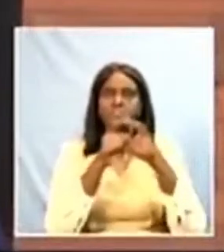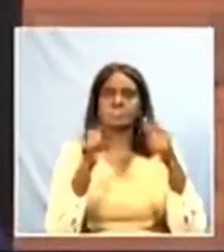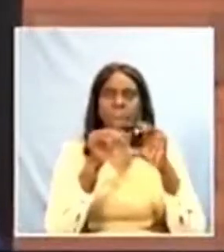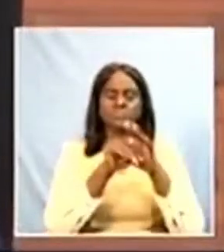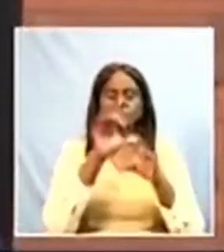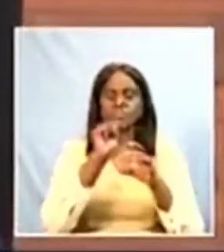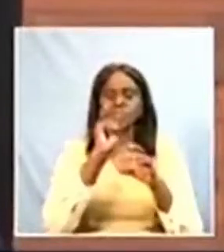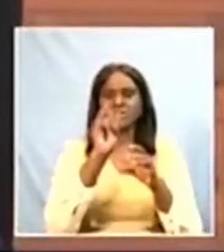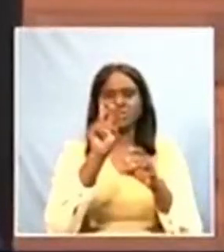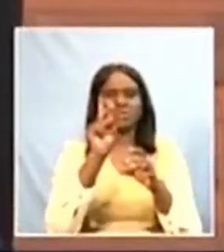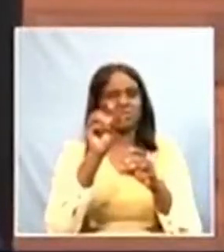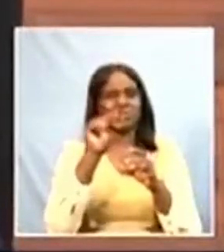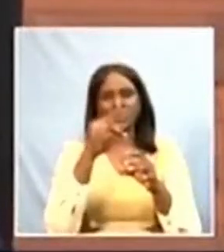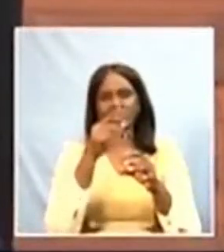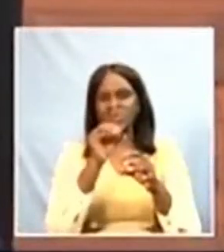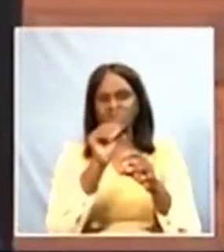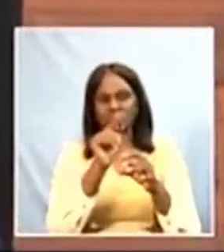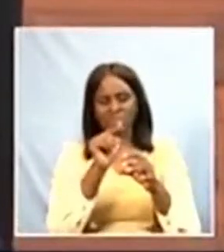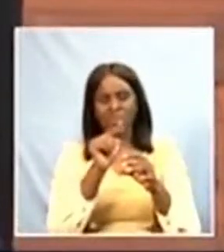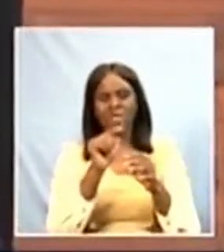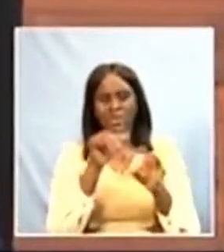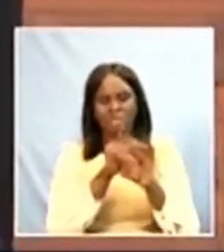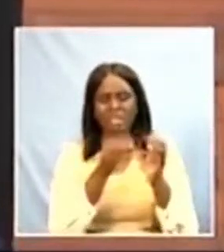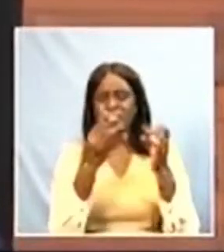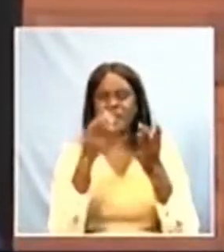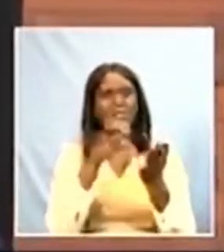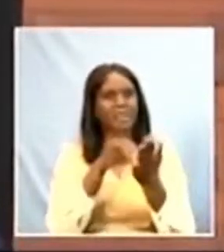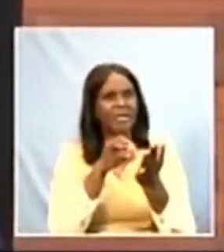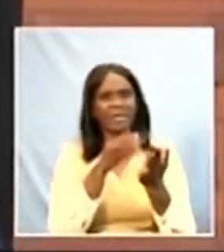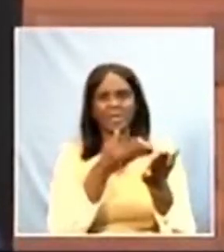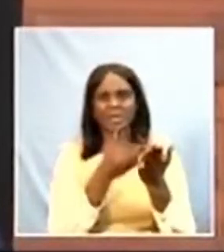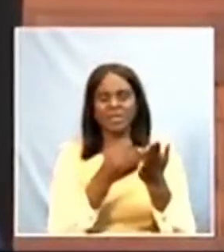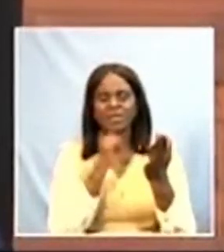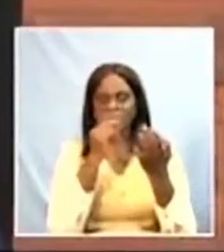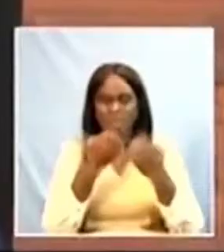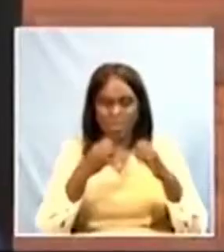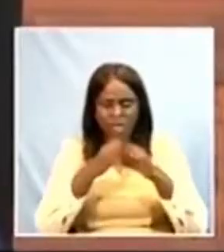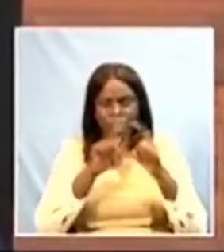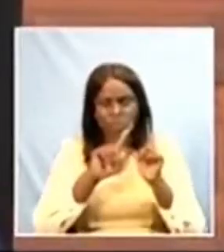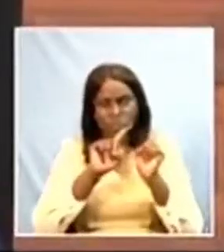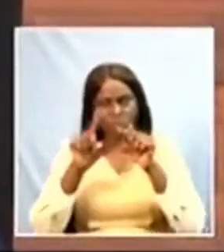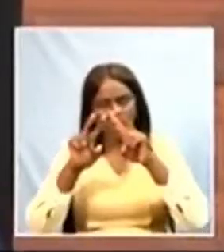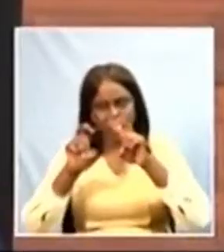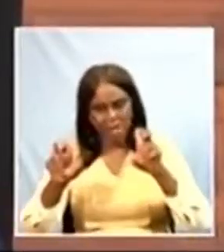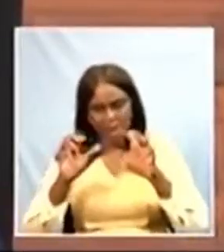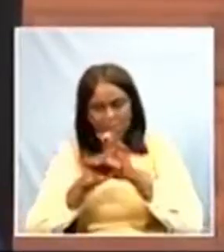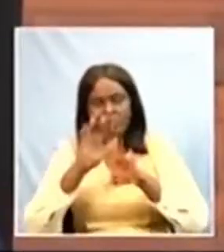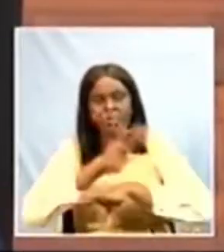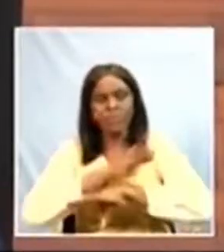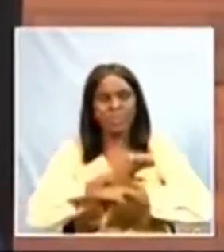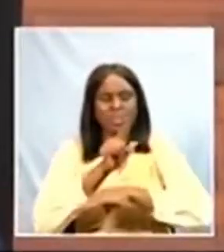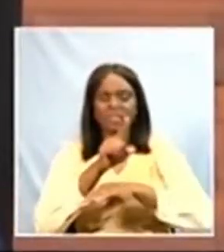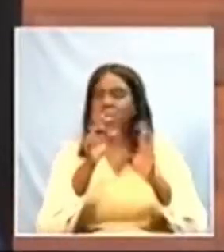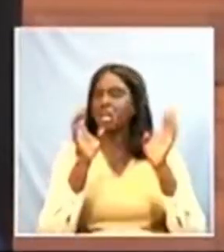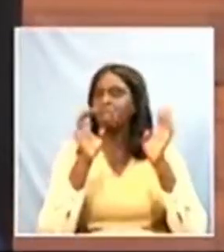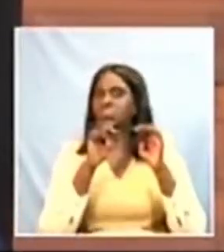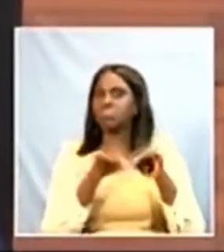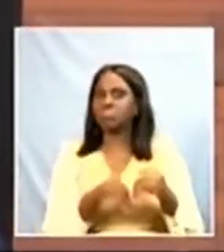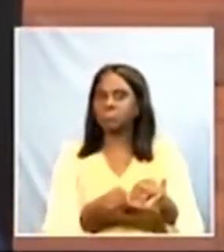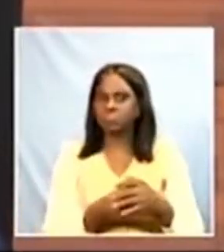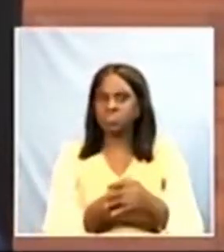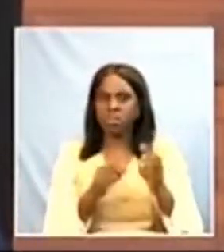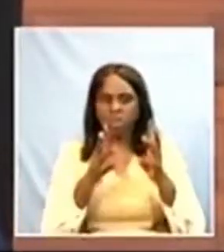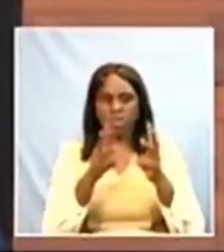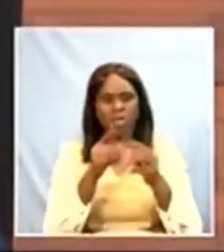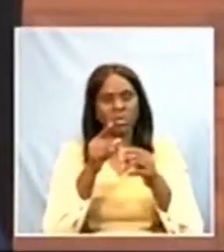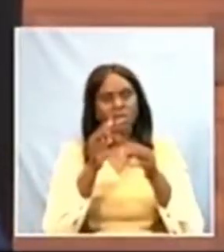don't move around in most cases. Not even to go and check on the desks. It's depleted. But you look at the way you have